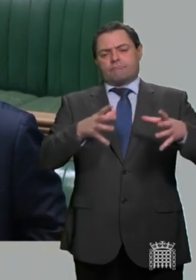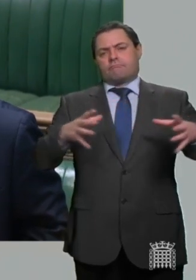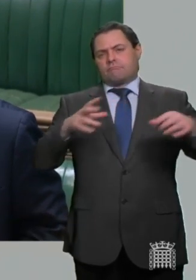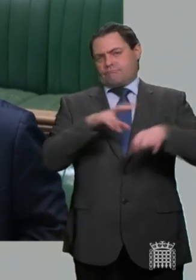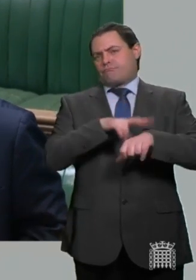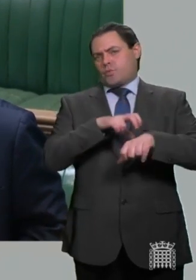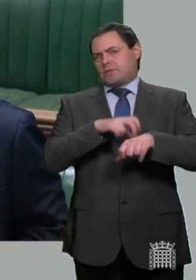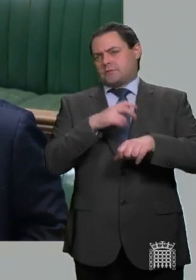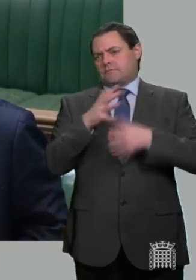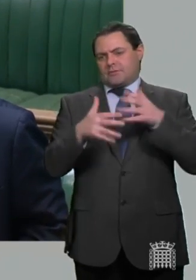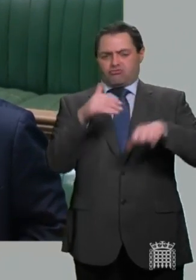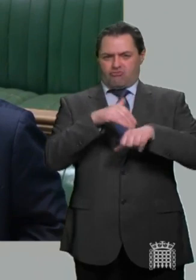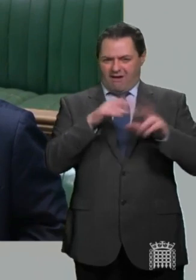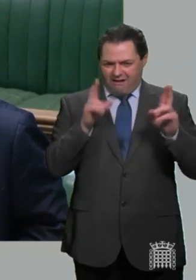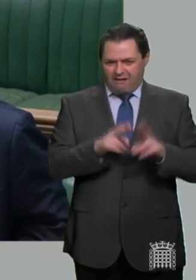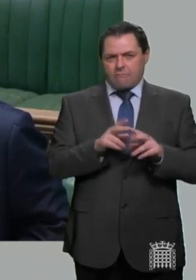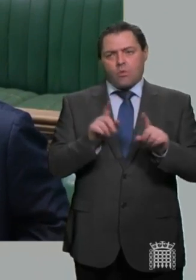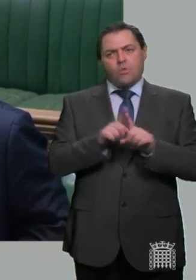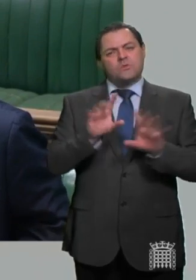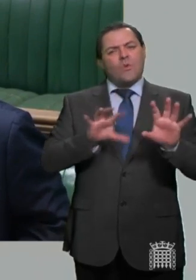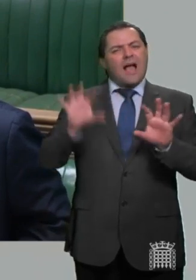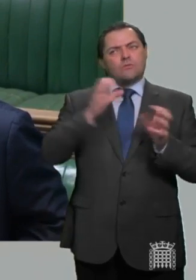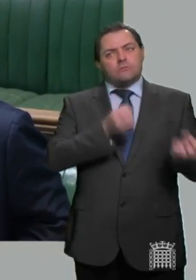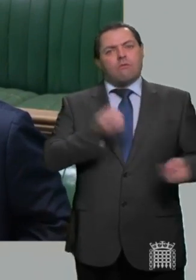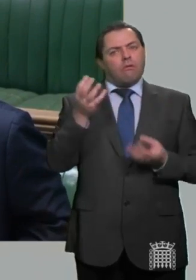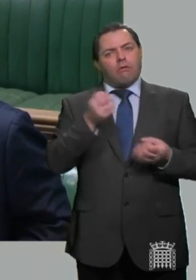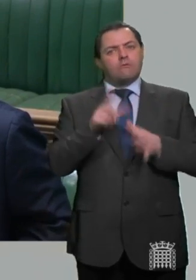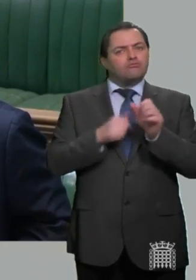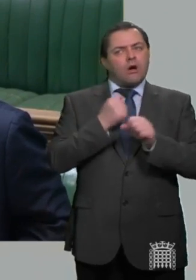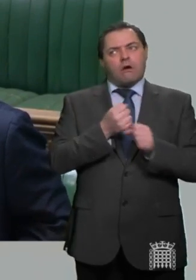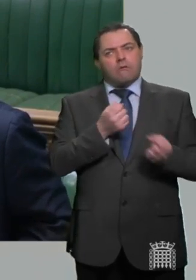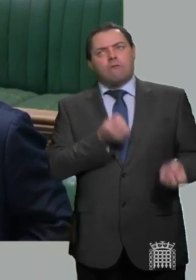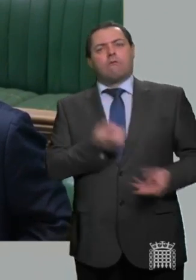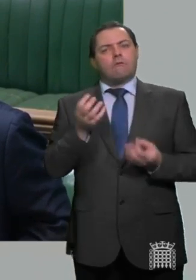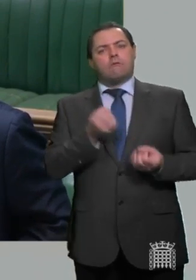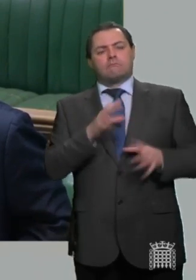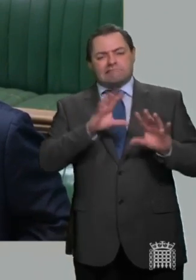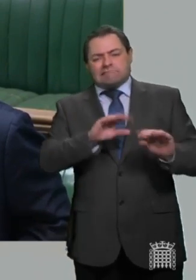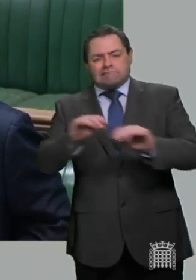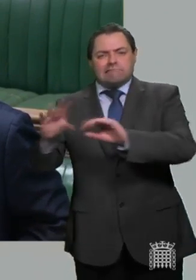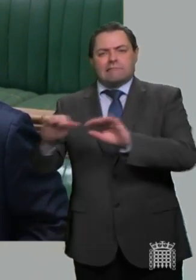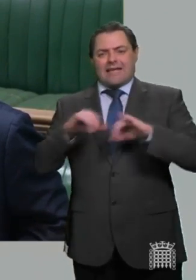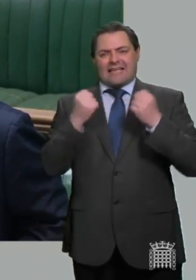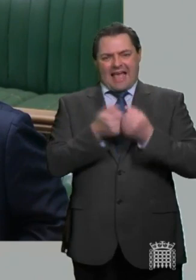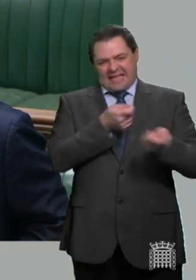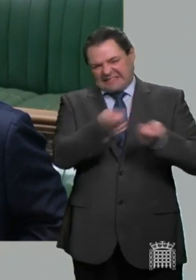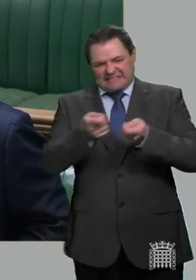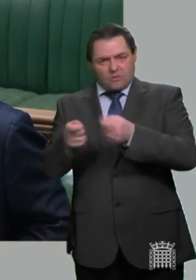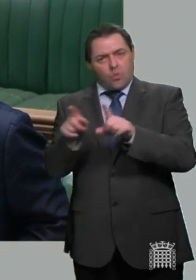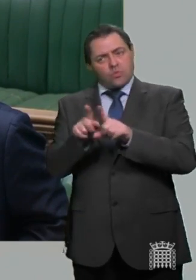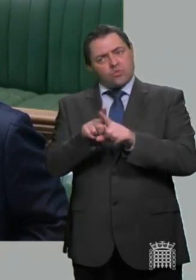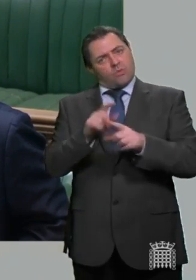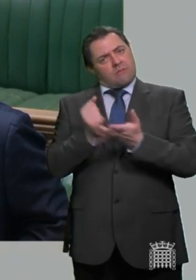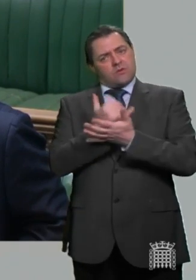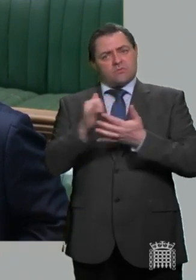crime, rolling up the county lines, drugs, gangs, wherever we can, and setting out plans to keep serious sexual and violent